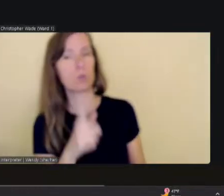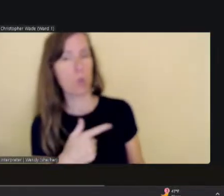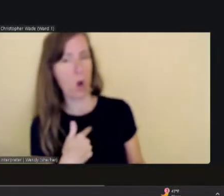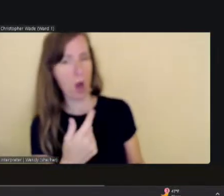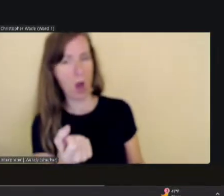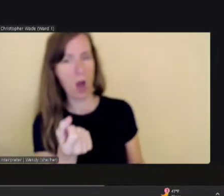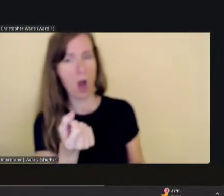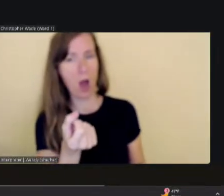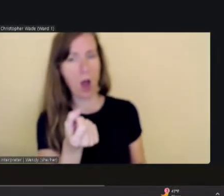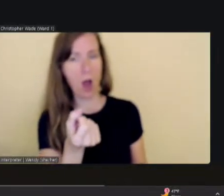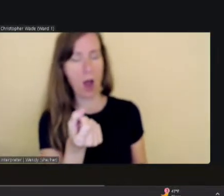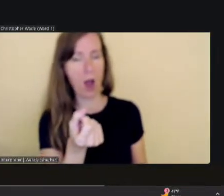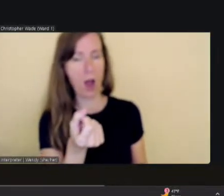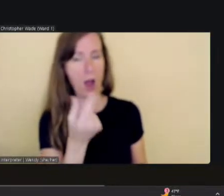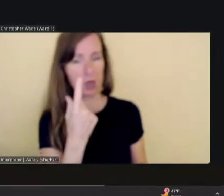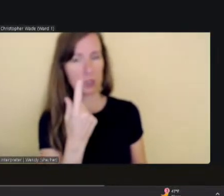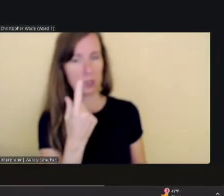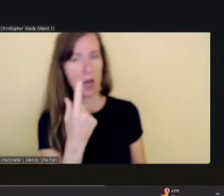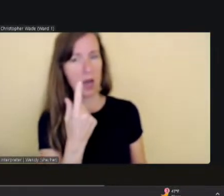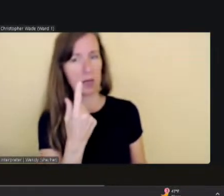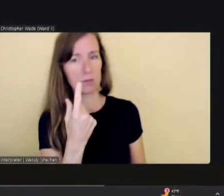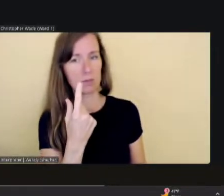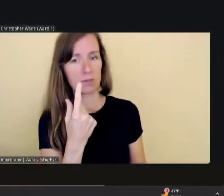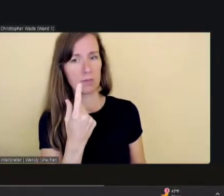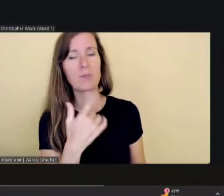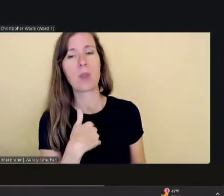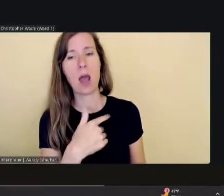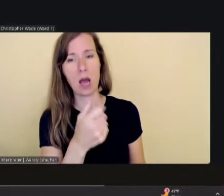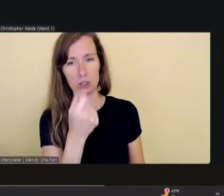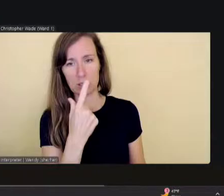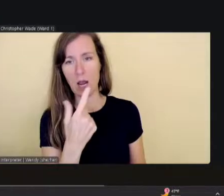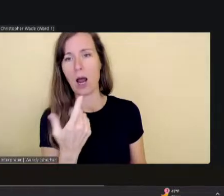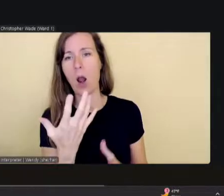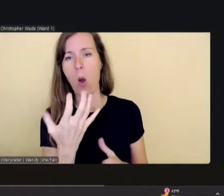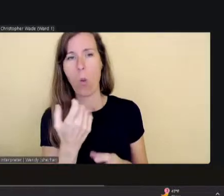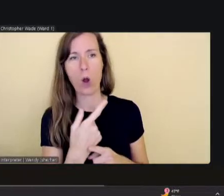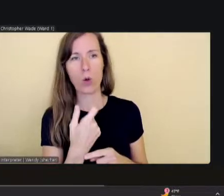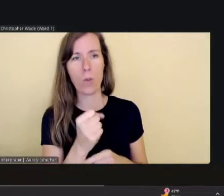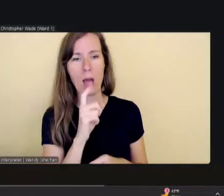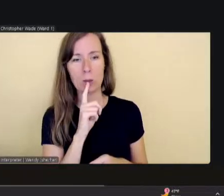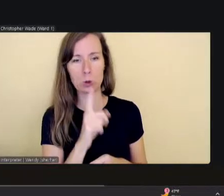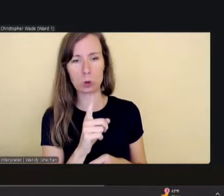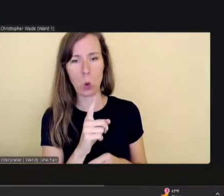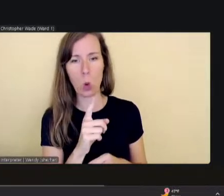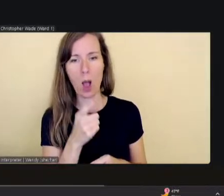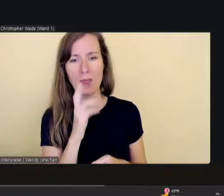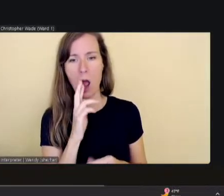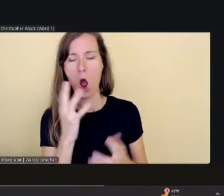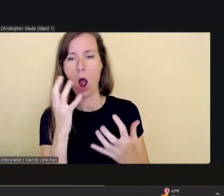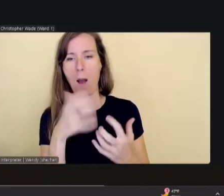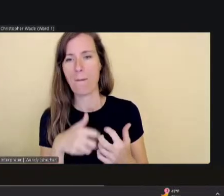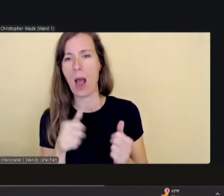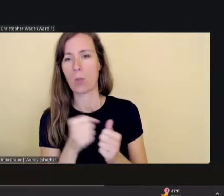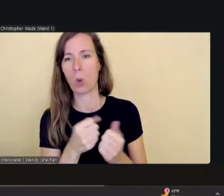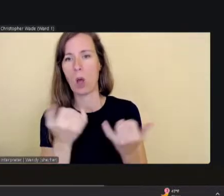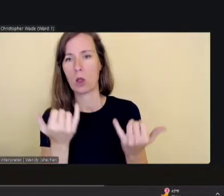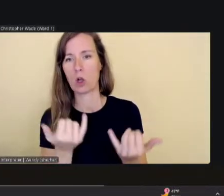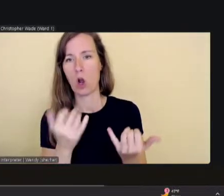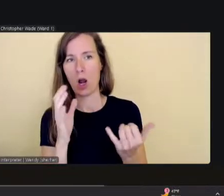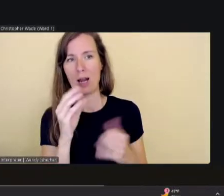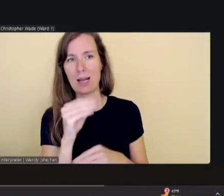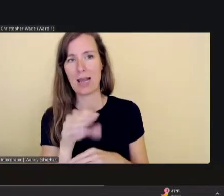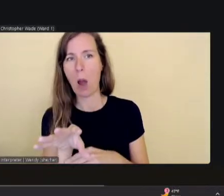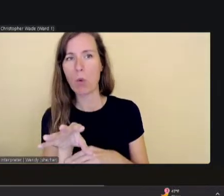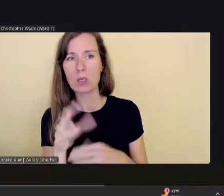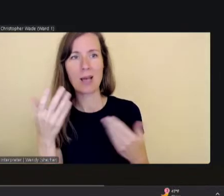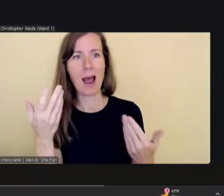just want to make sure that they are compatible with our existing cameras. What I don't want to have happen is to have